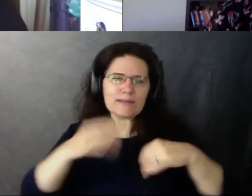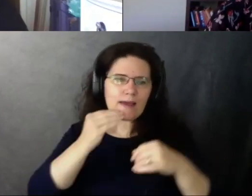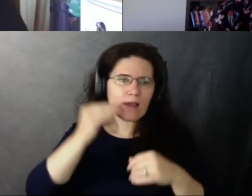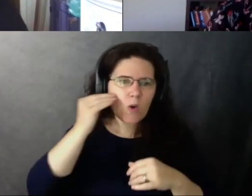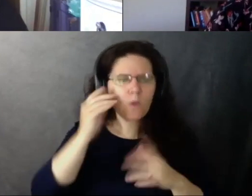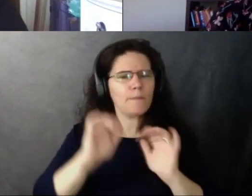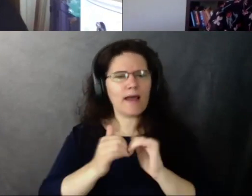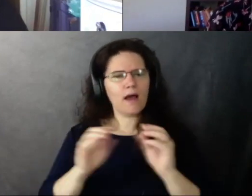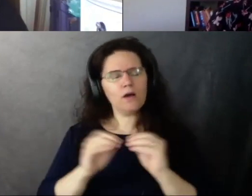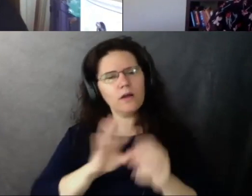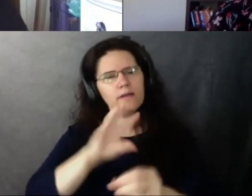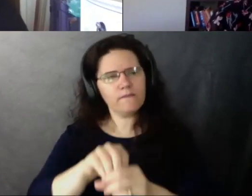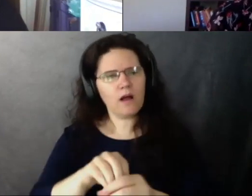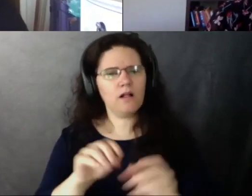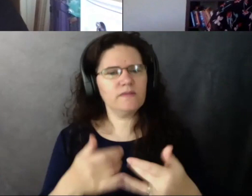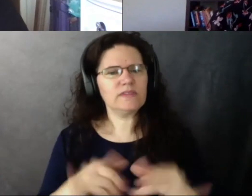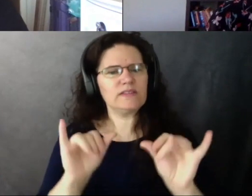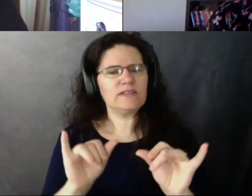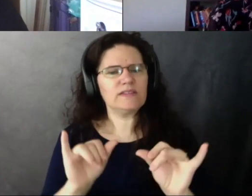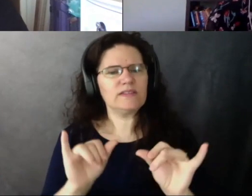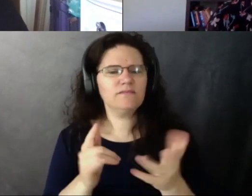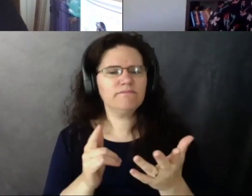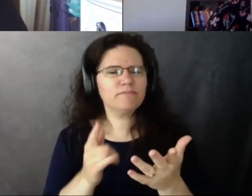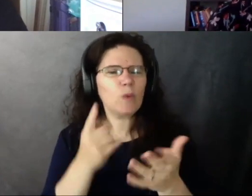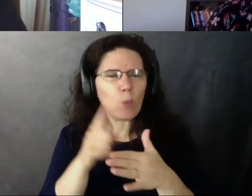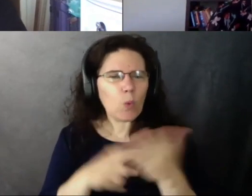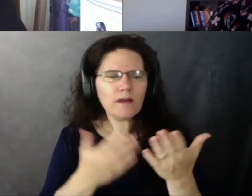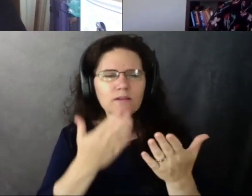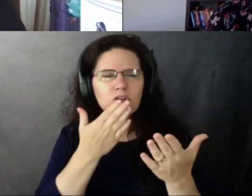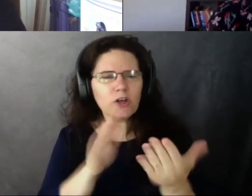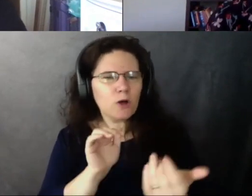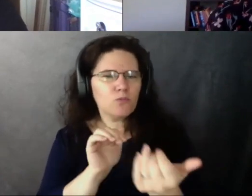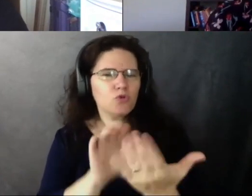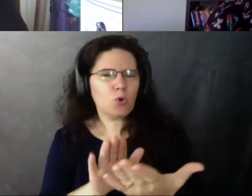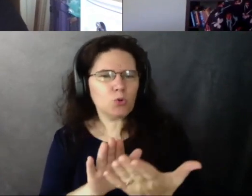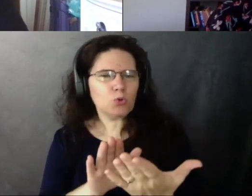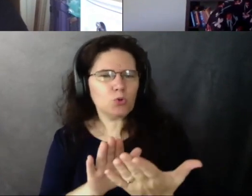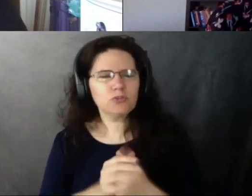get engaged virtually, and are there best practices to keep in mind?